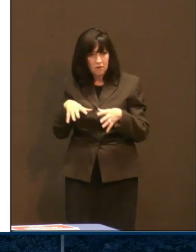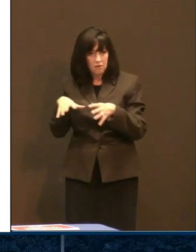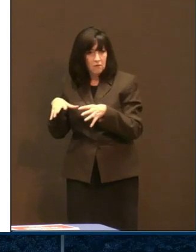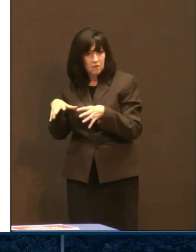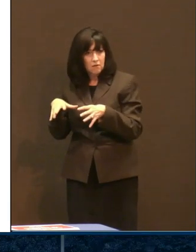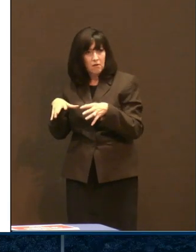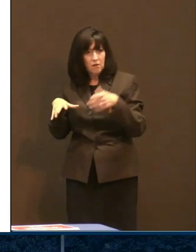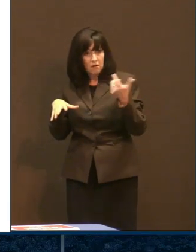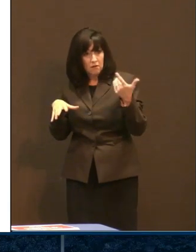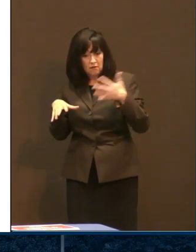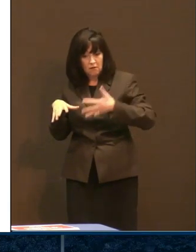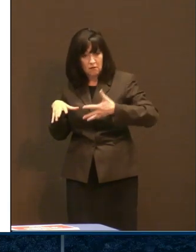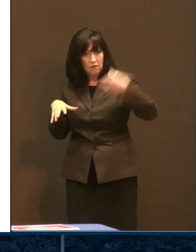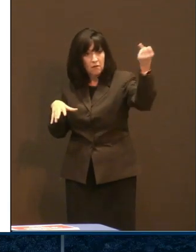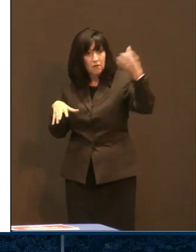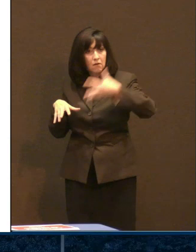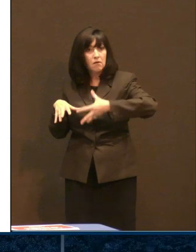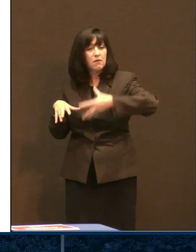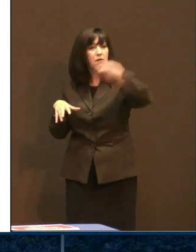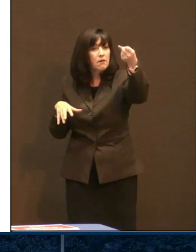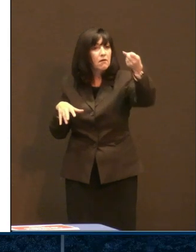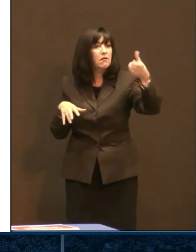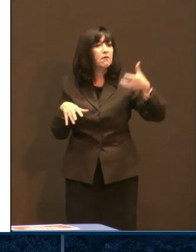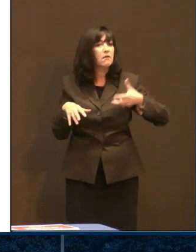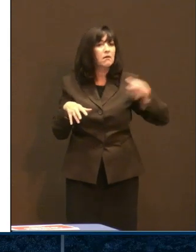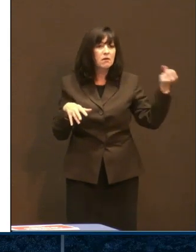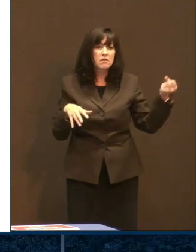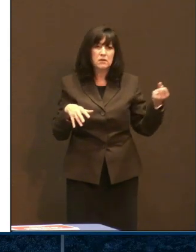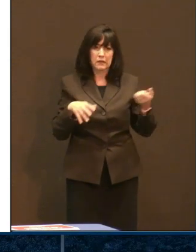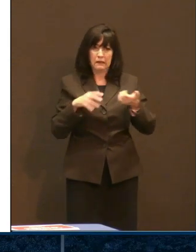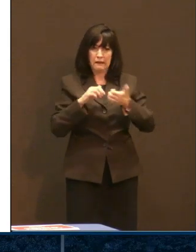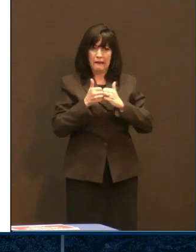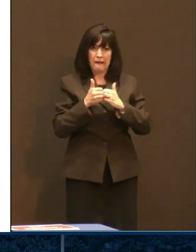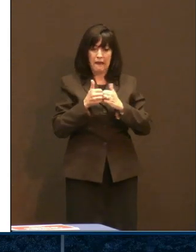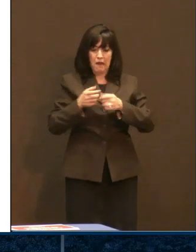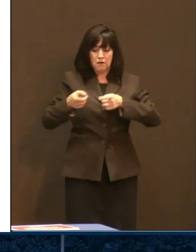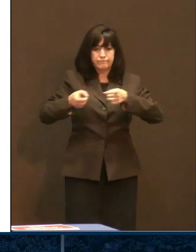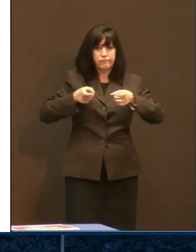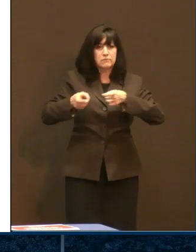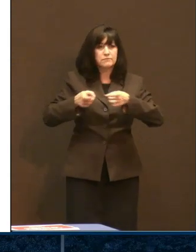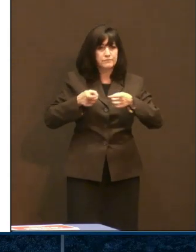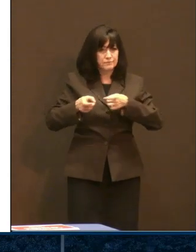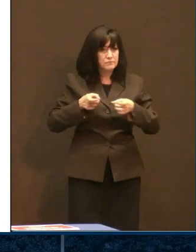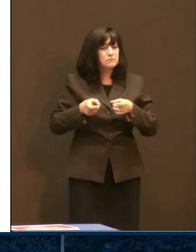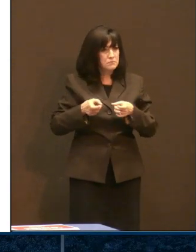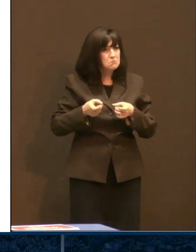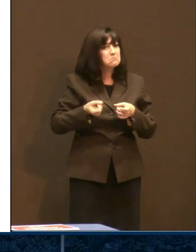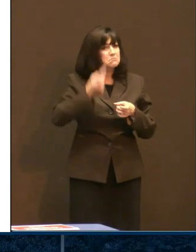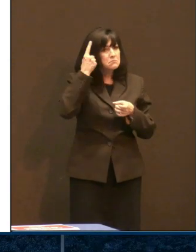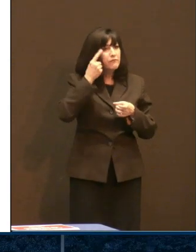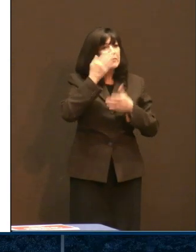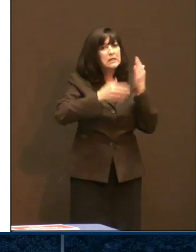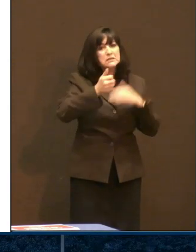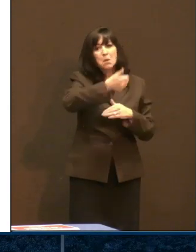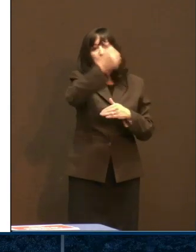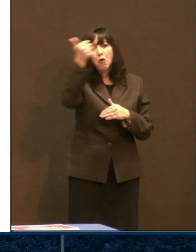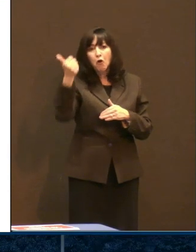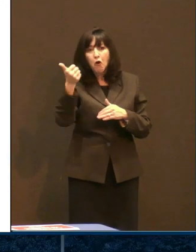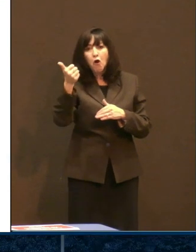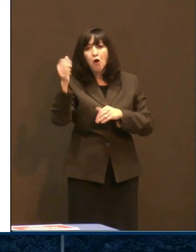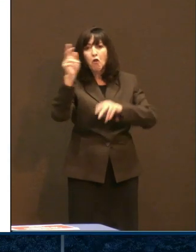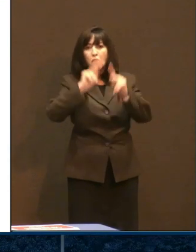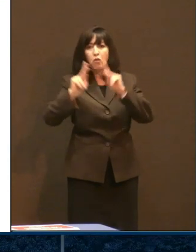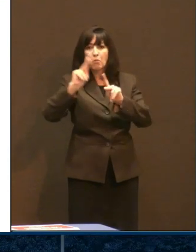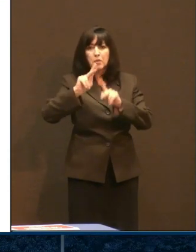testing and our contact tracing, and now working together with the county executive and resources he has available. There's